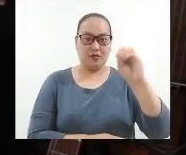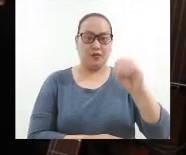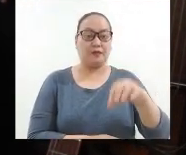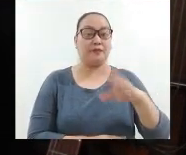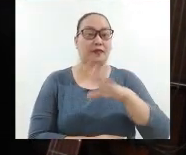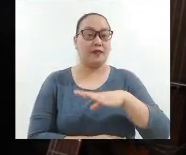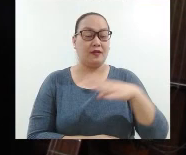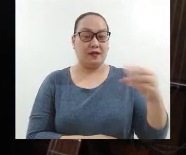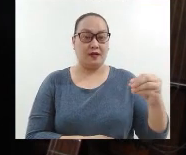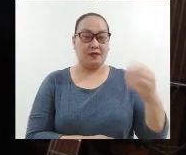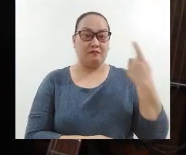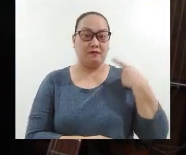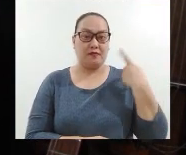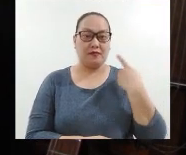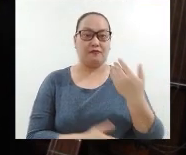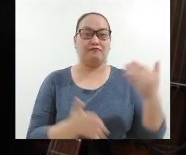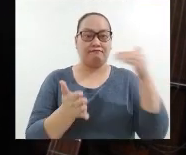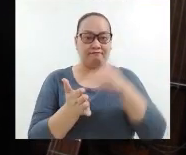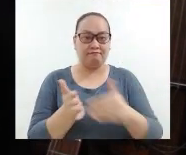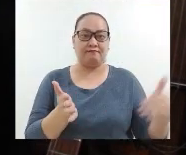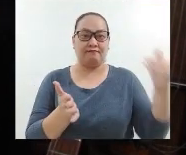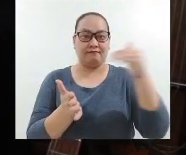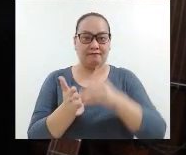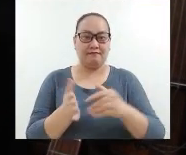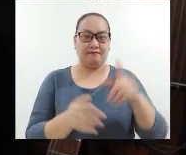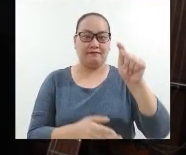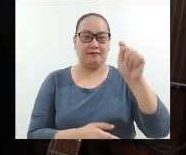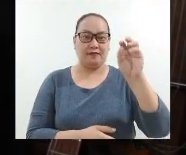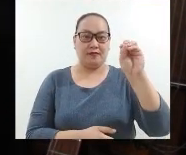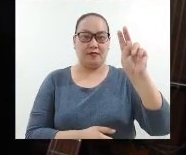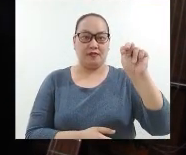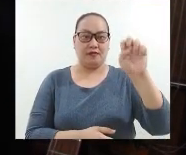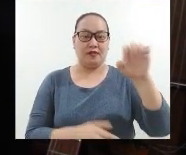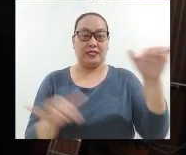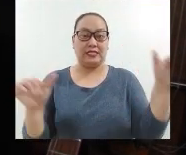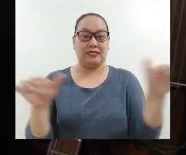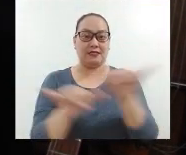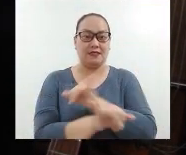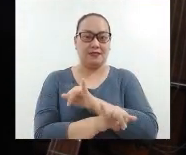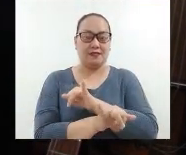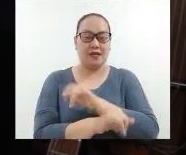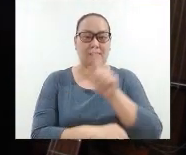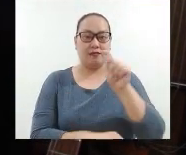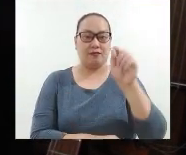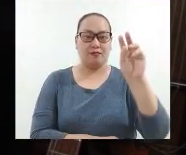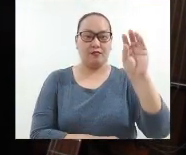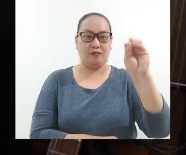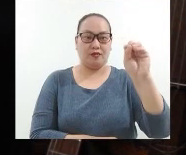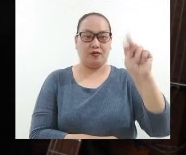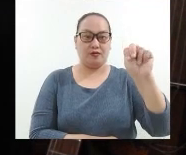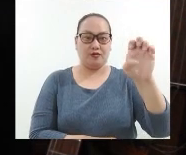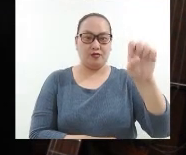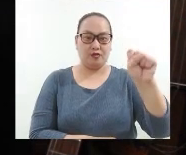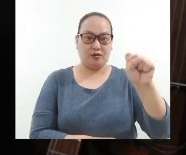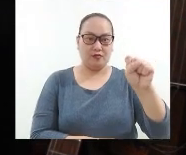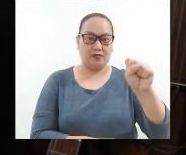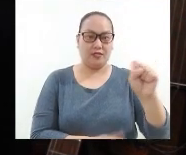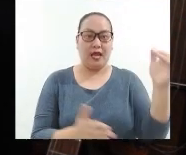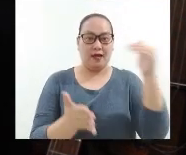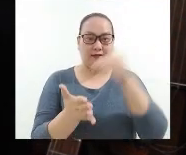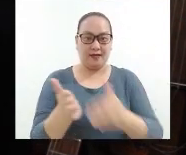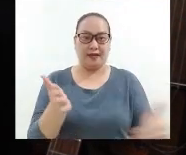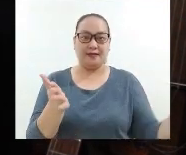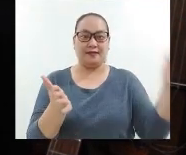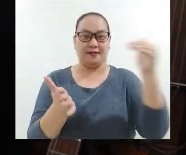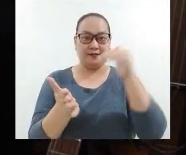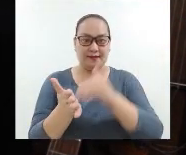And there are also repeated tones, meaning playing of the same tone again and again, like this one.